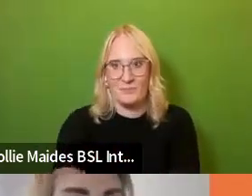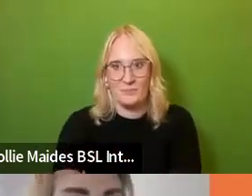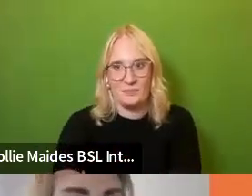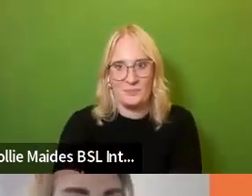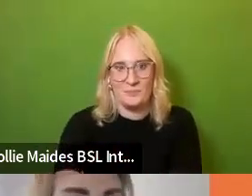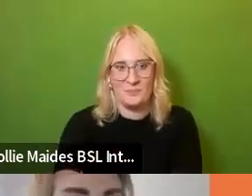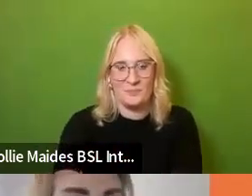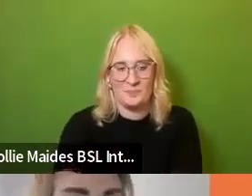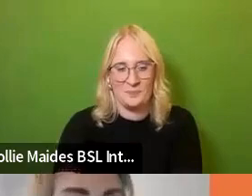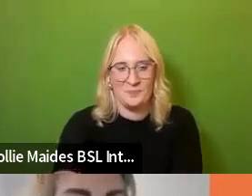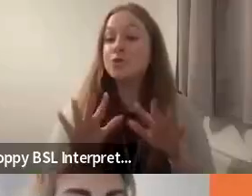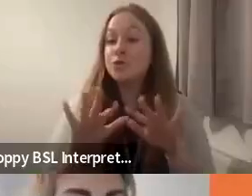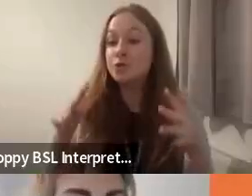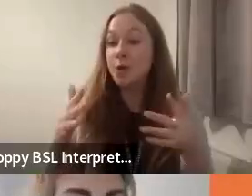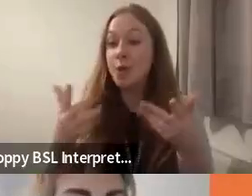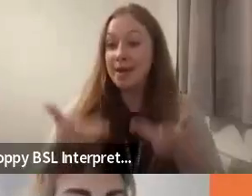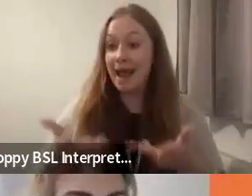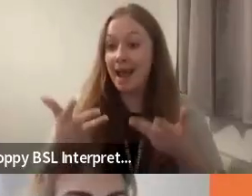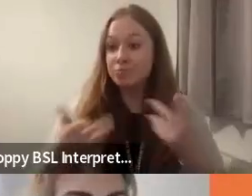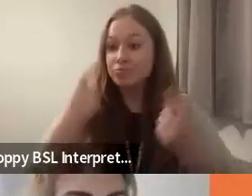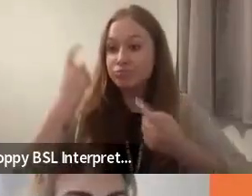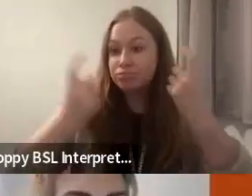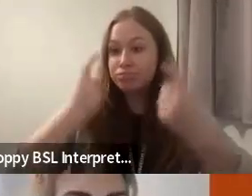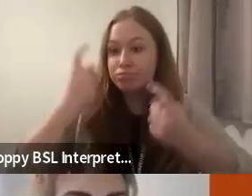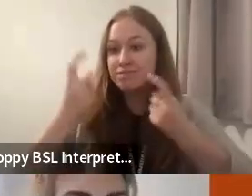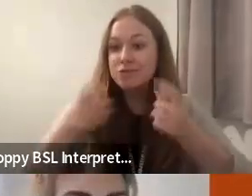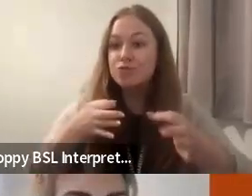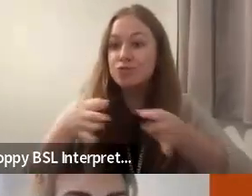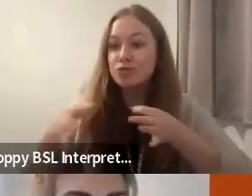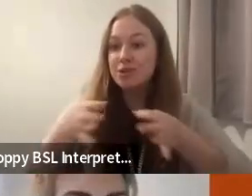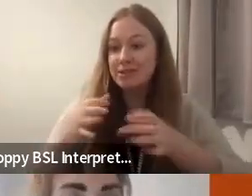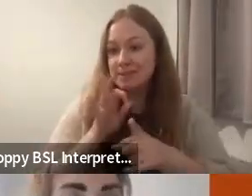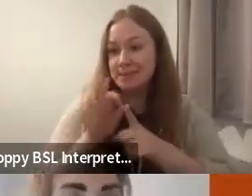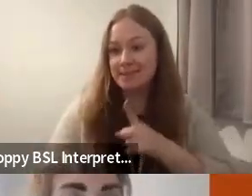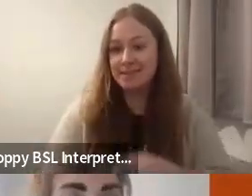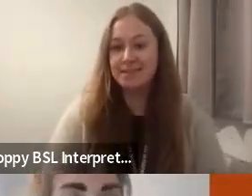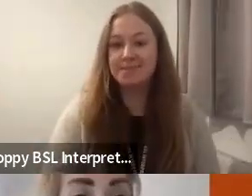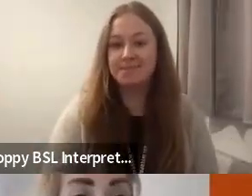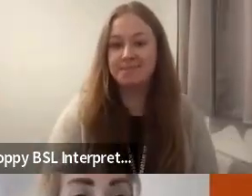so let's think about some strategies specifically then.